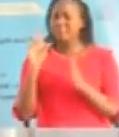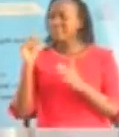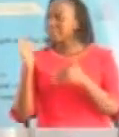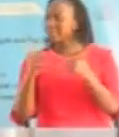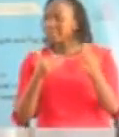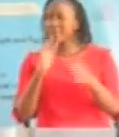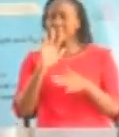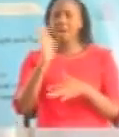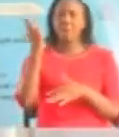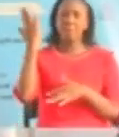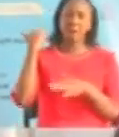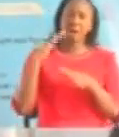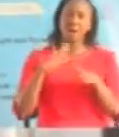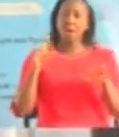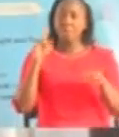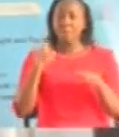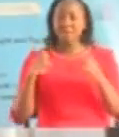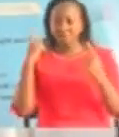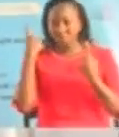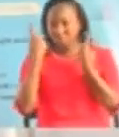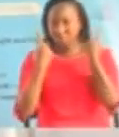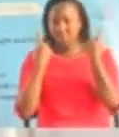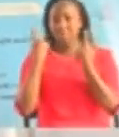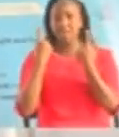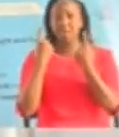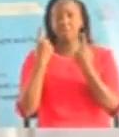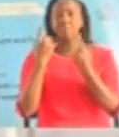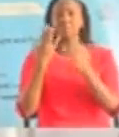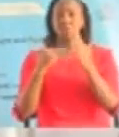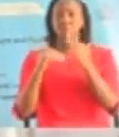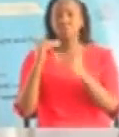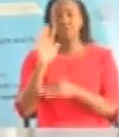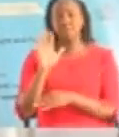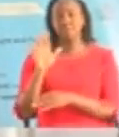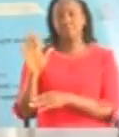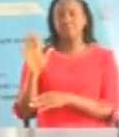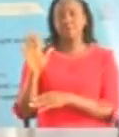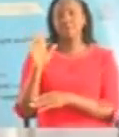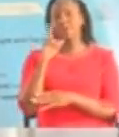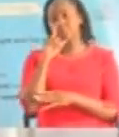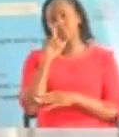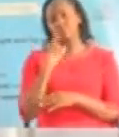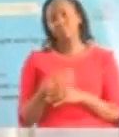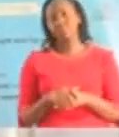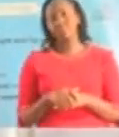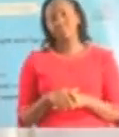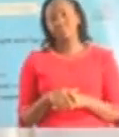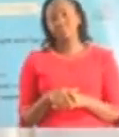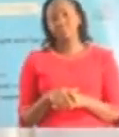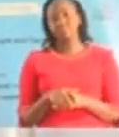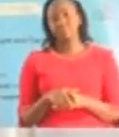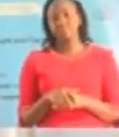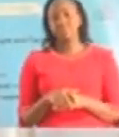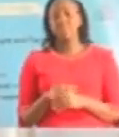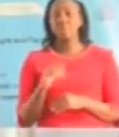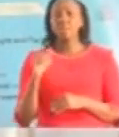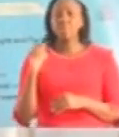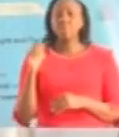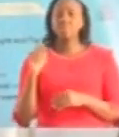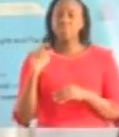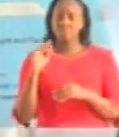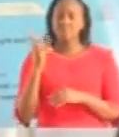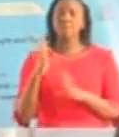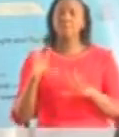background, should consider the university his or her home. We shall accord everybody